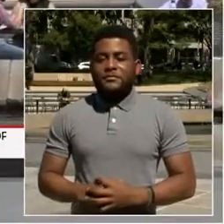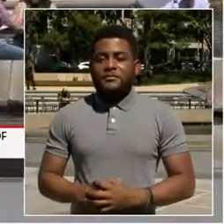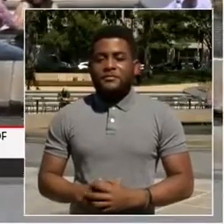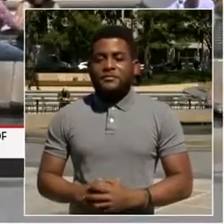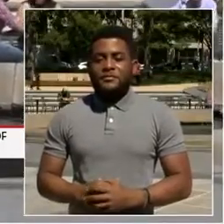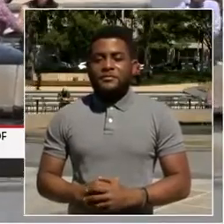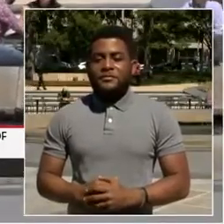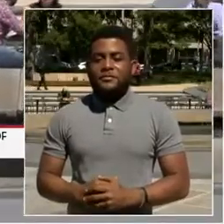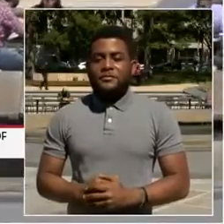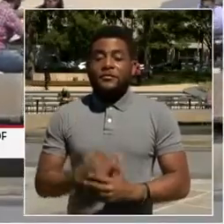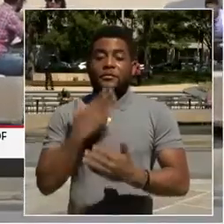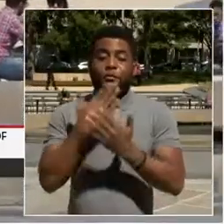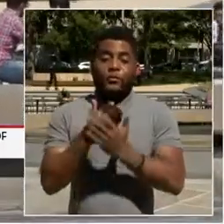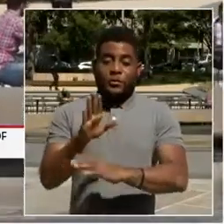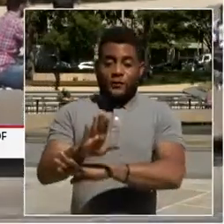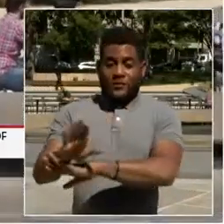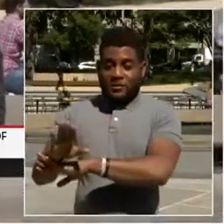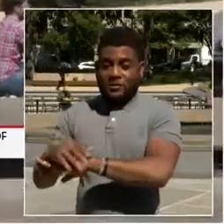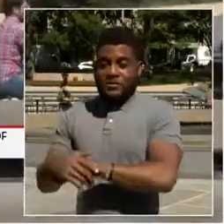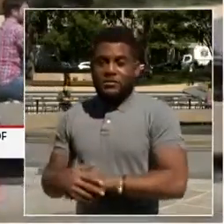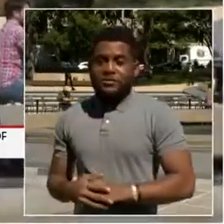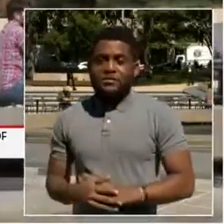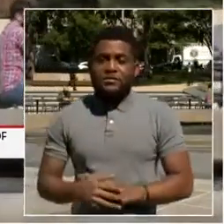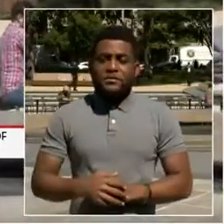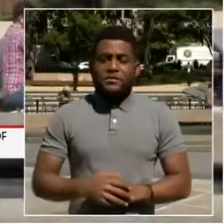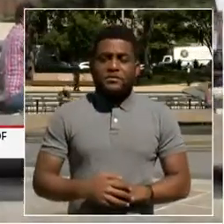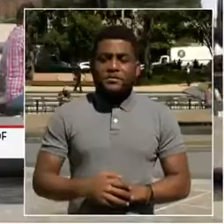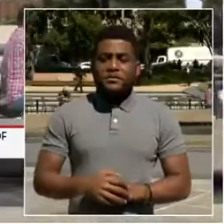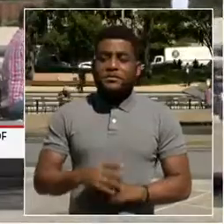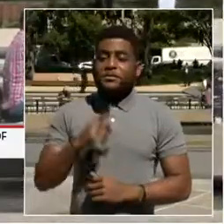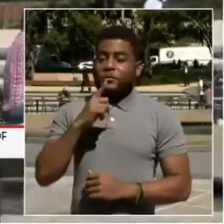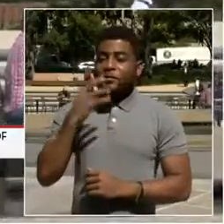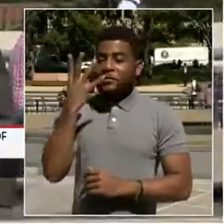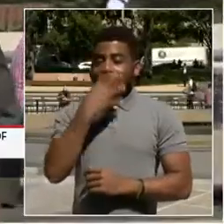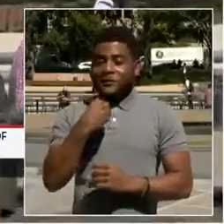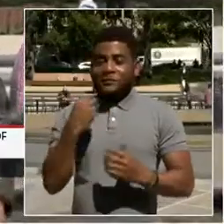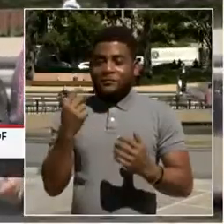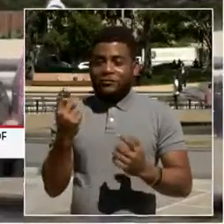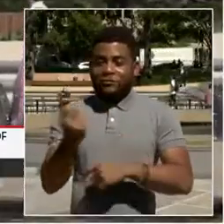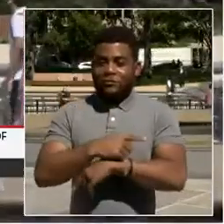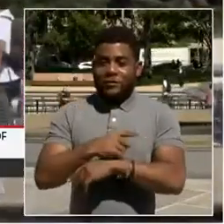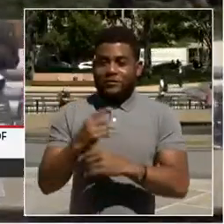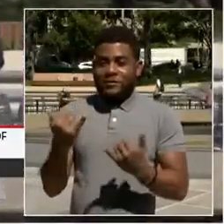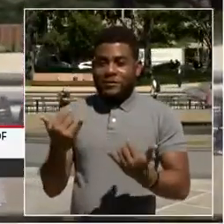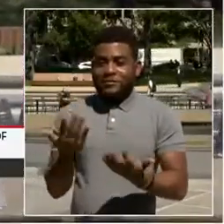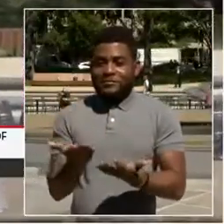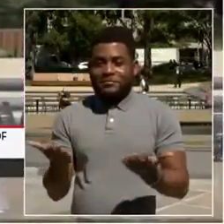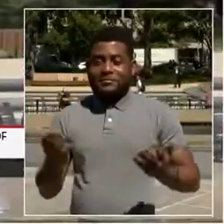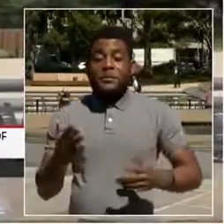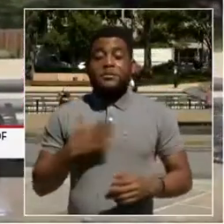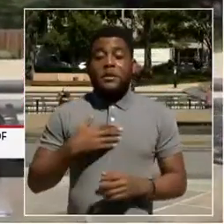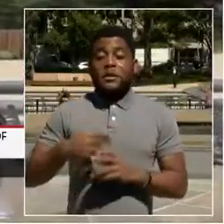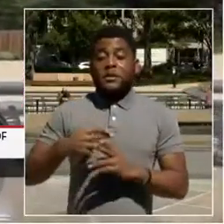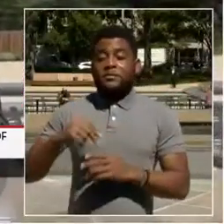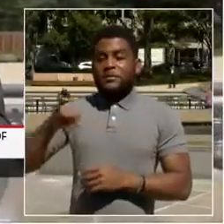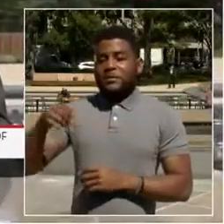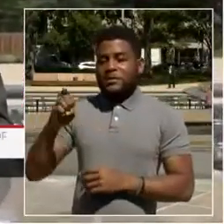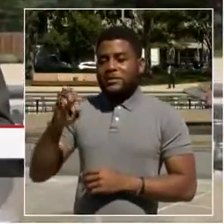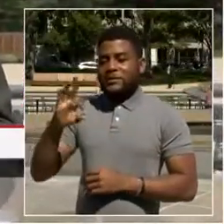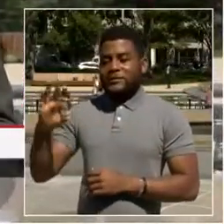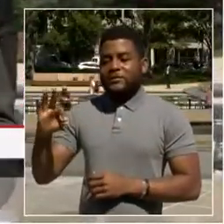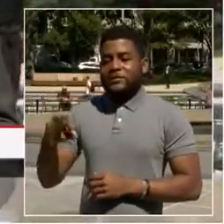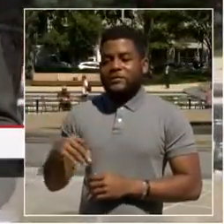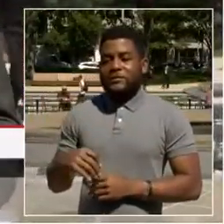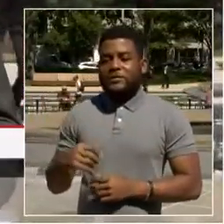Good afternoon. Quite an afternoon it is, isn't it? My name is Jeff Reinbold. I am the superintendent of the National Mall and